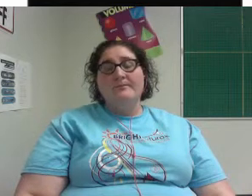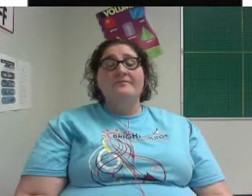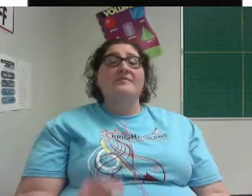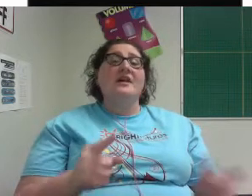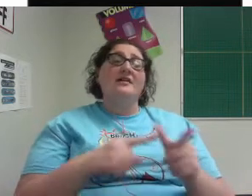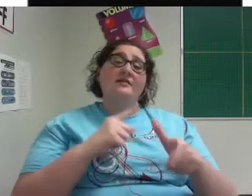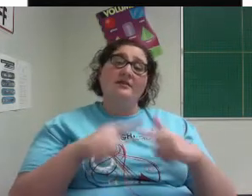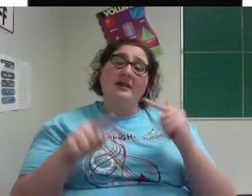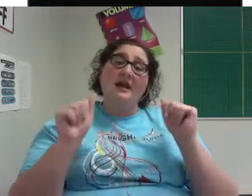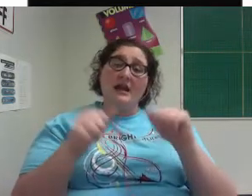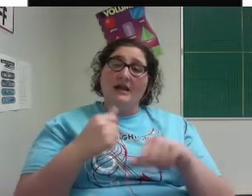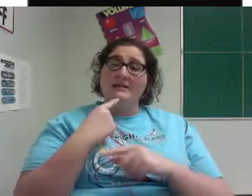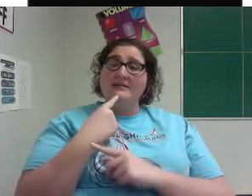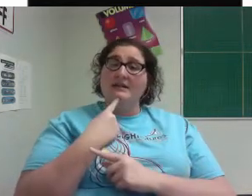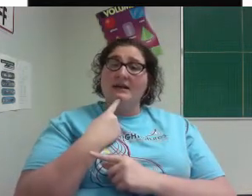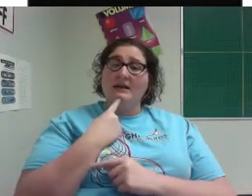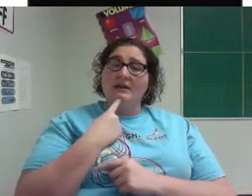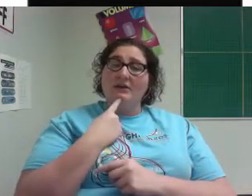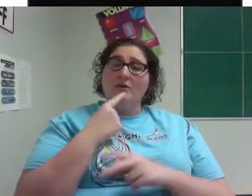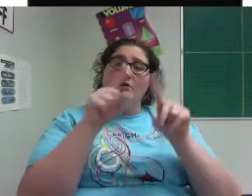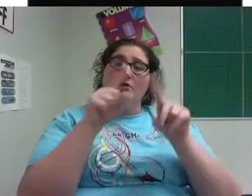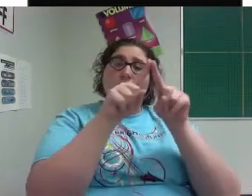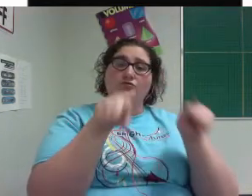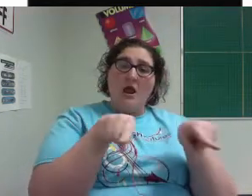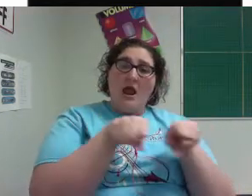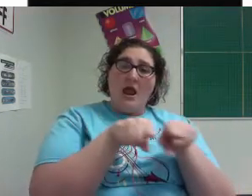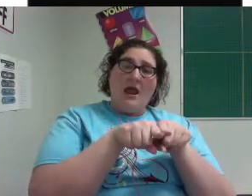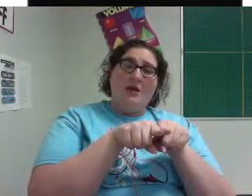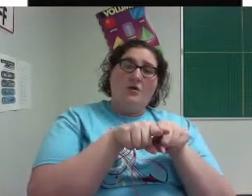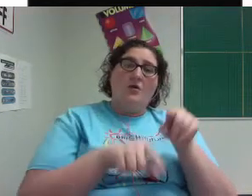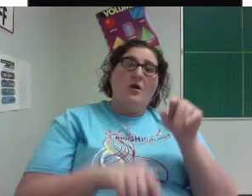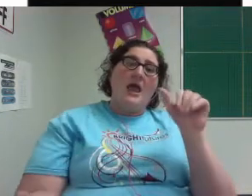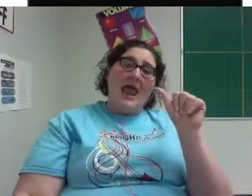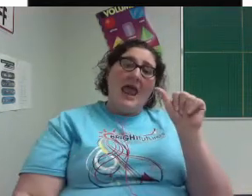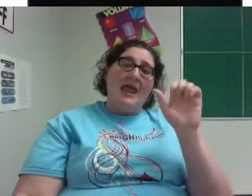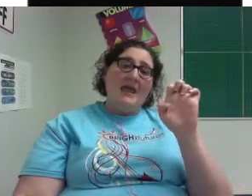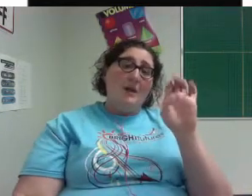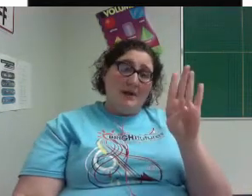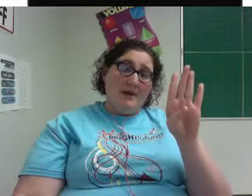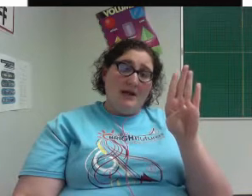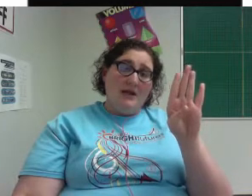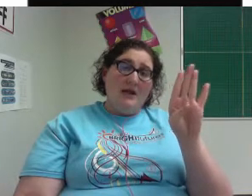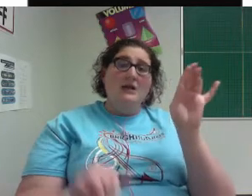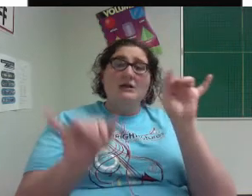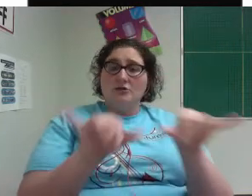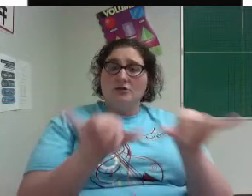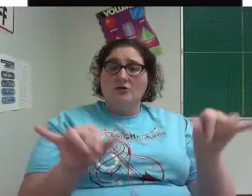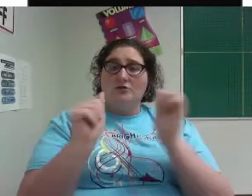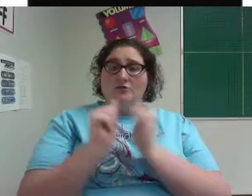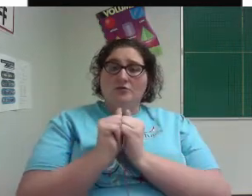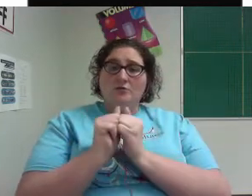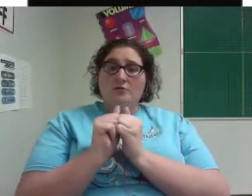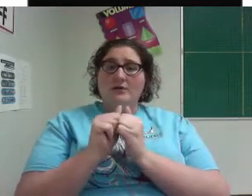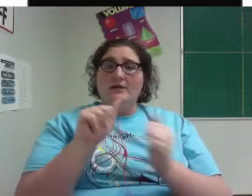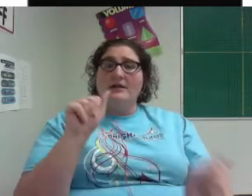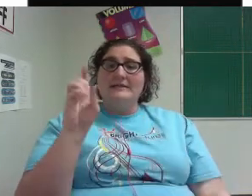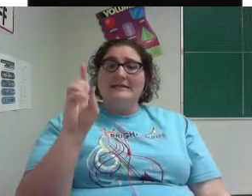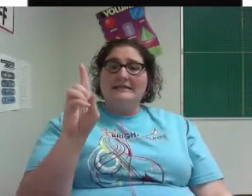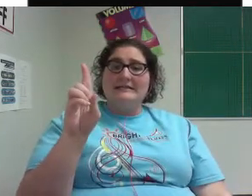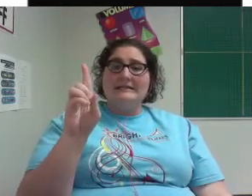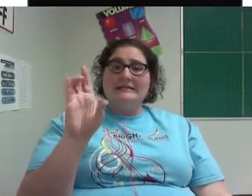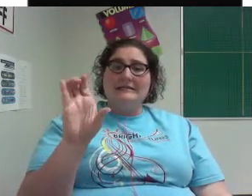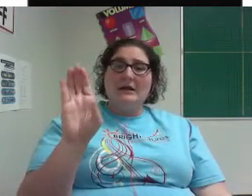Okay, and then I can say that triangle AEB is congruent to